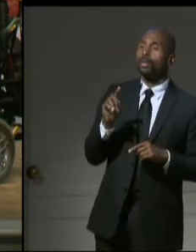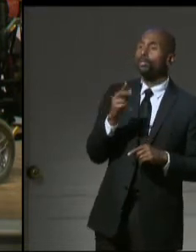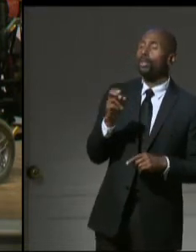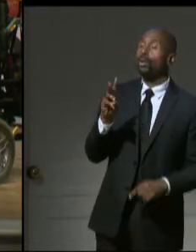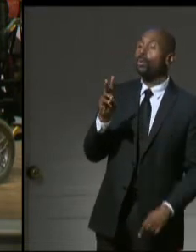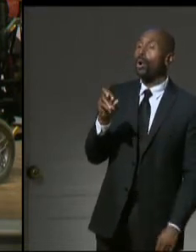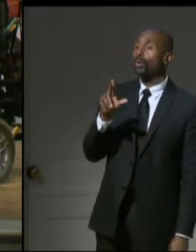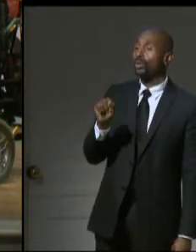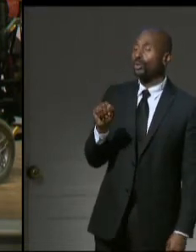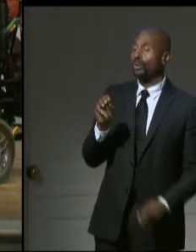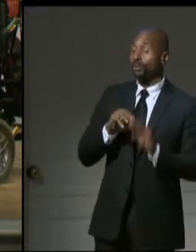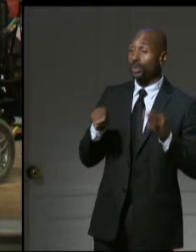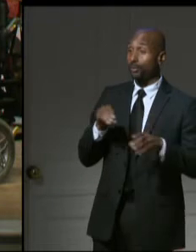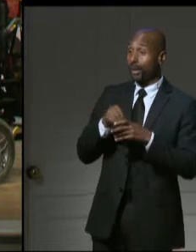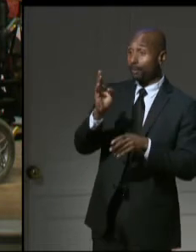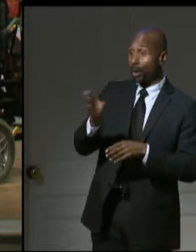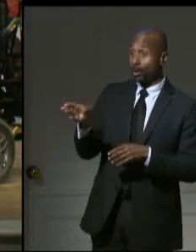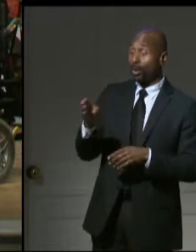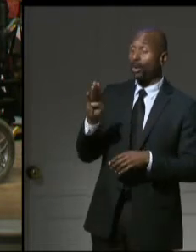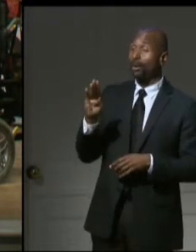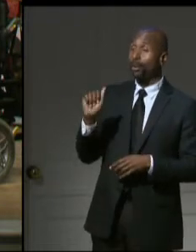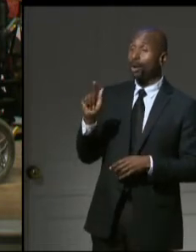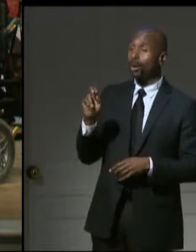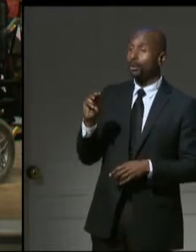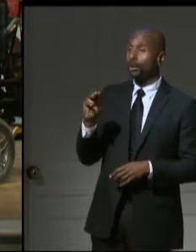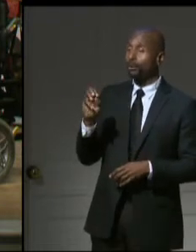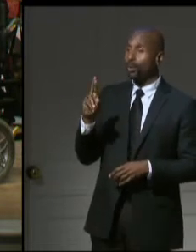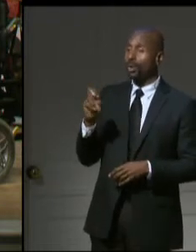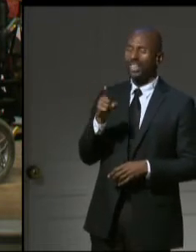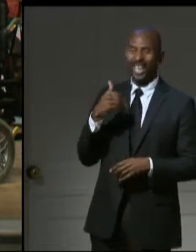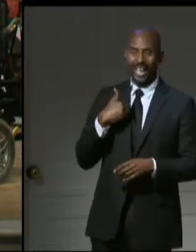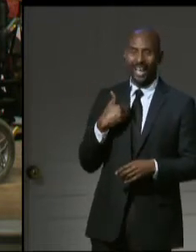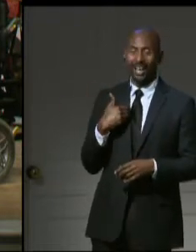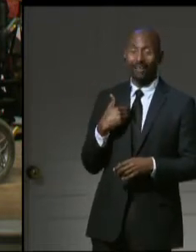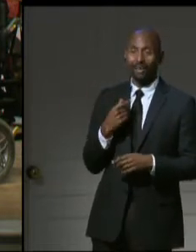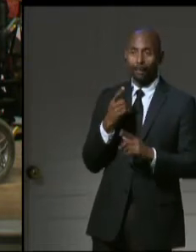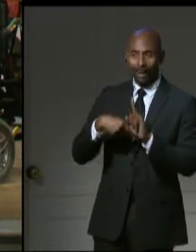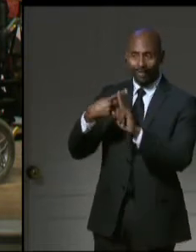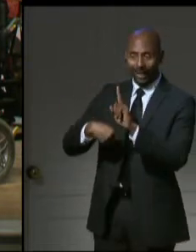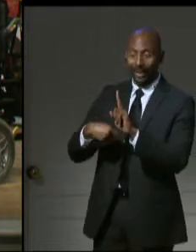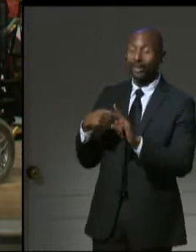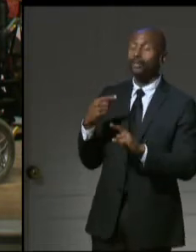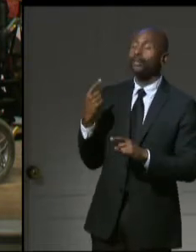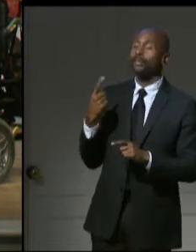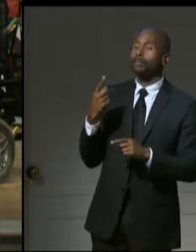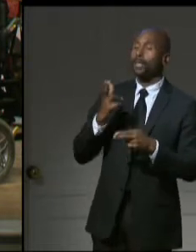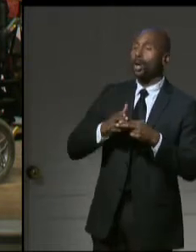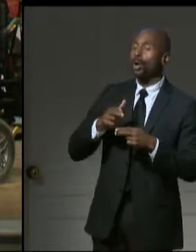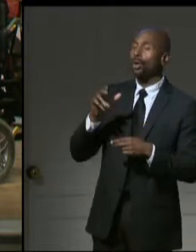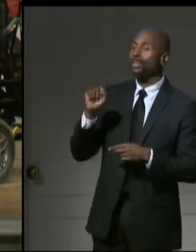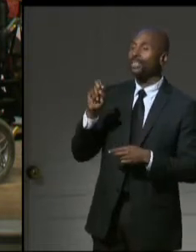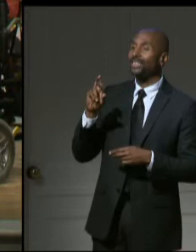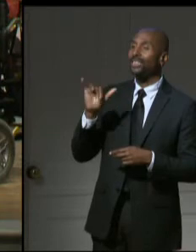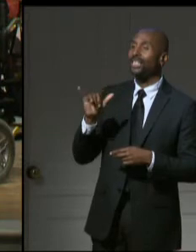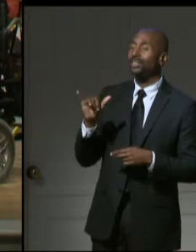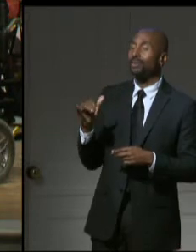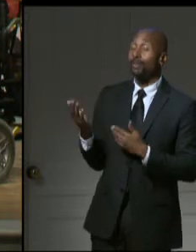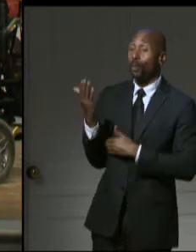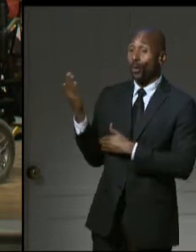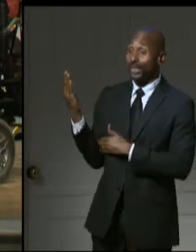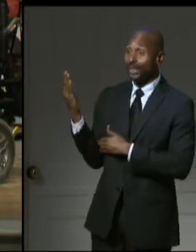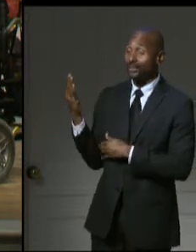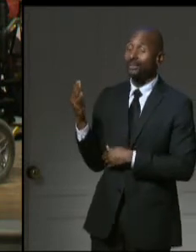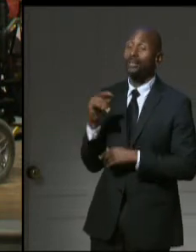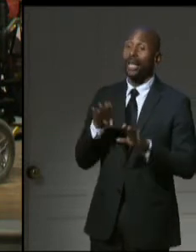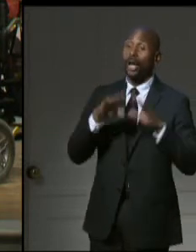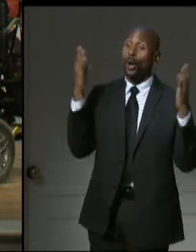does, is they have, I think they're monthly things called sensory mornings, where they open up the museum